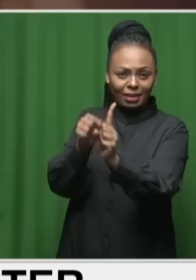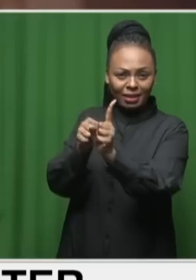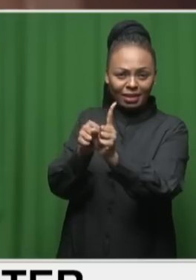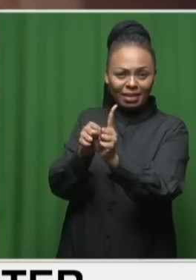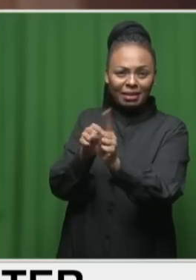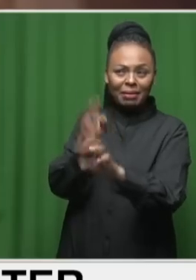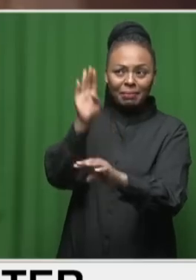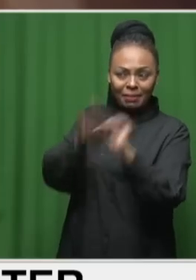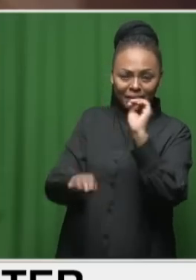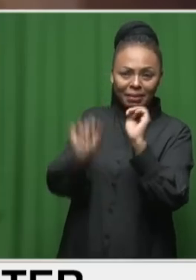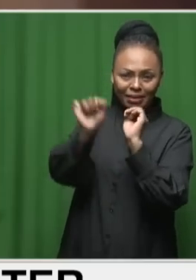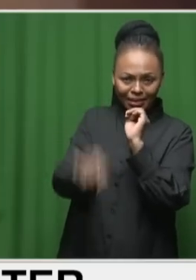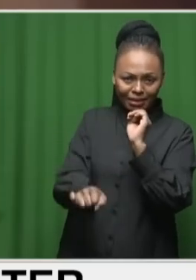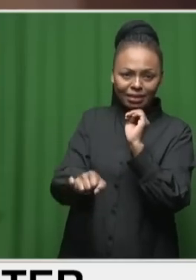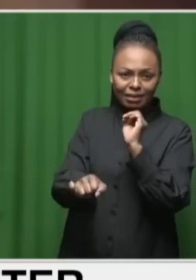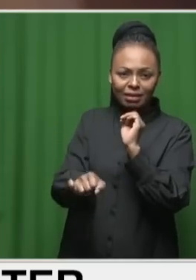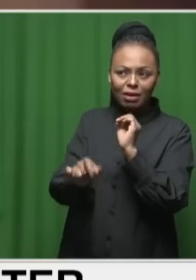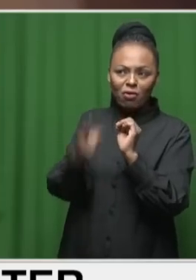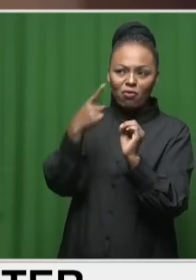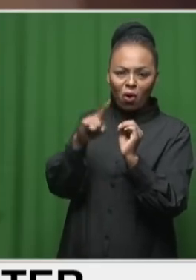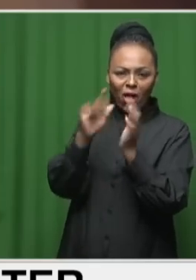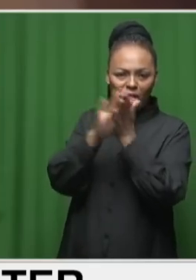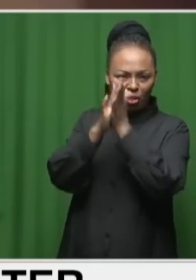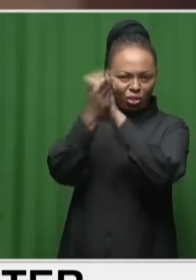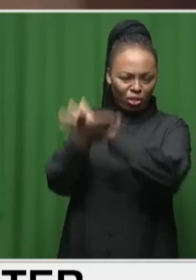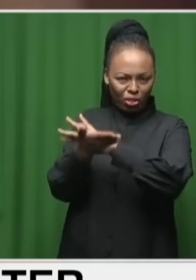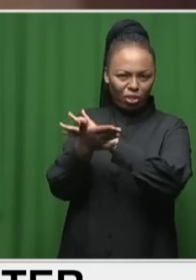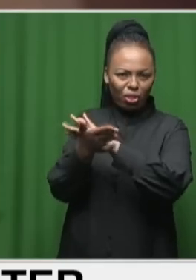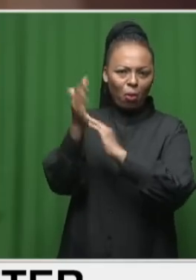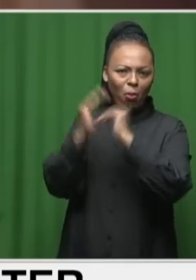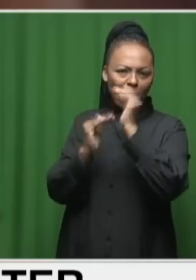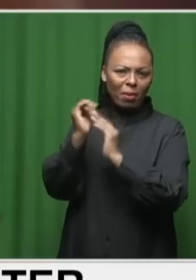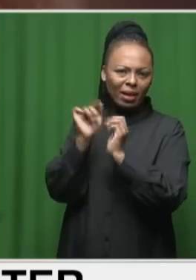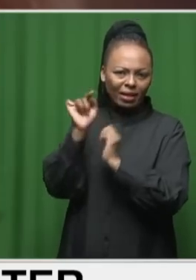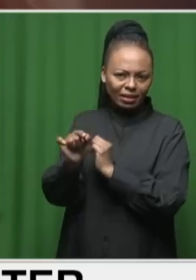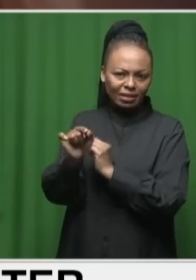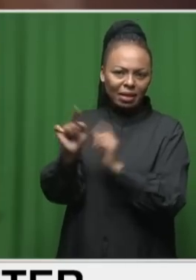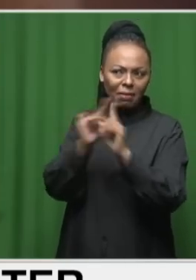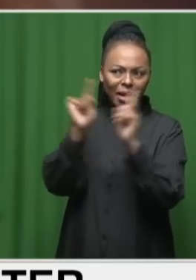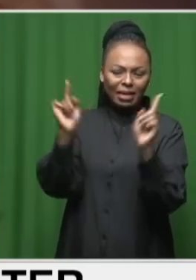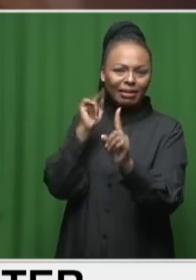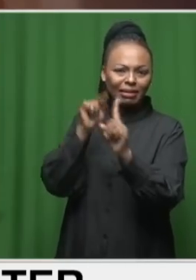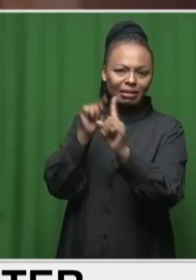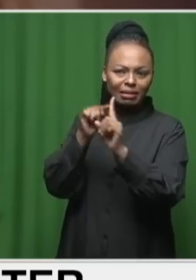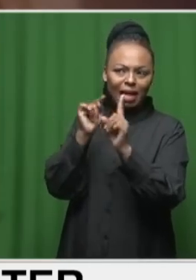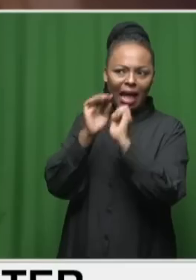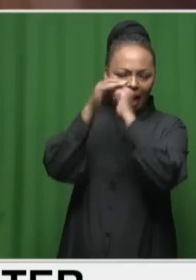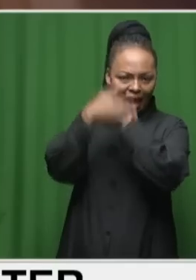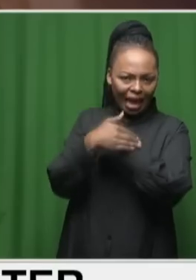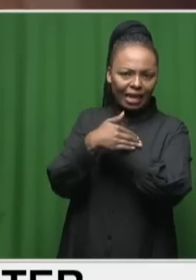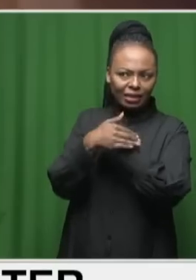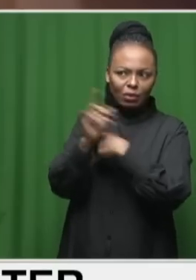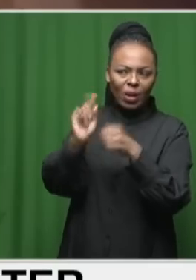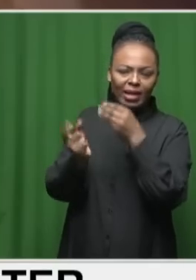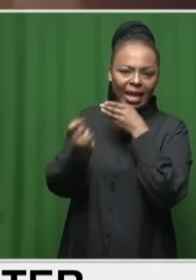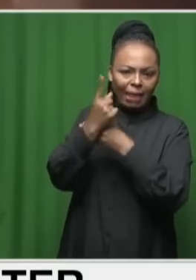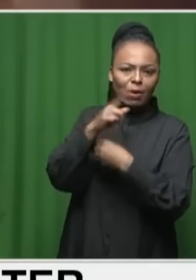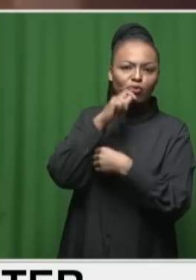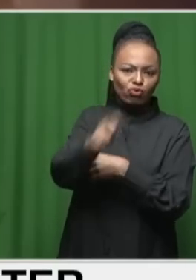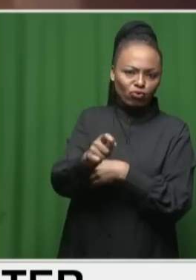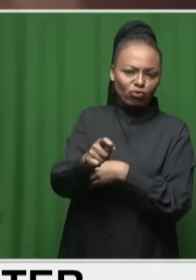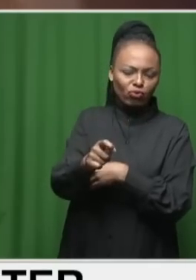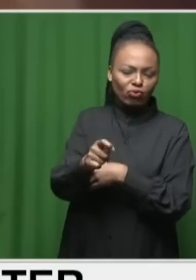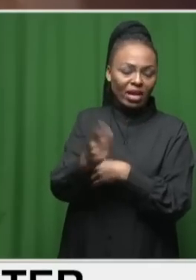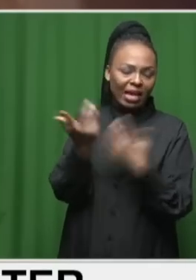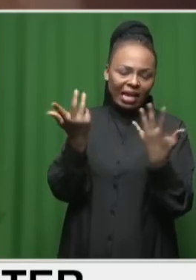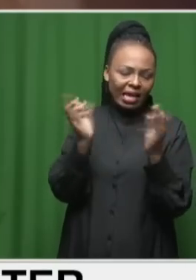up before the judge for malicious damage to property, but his injury was just covered up and hidden.